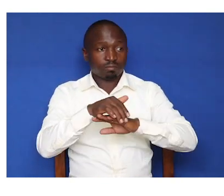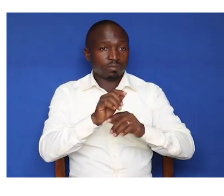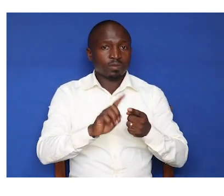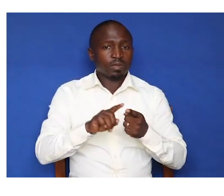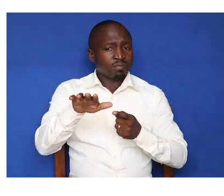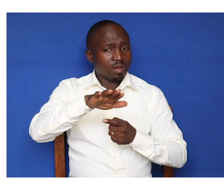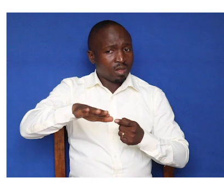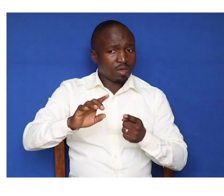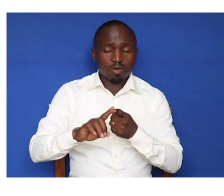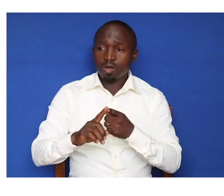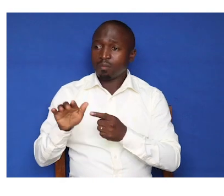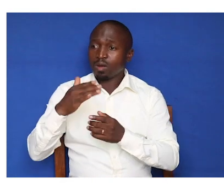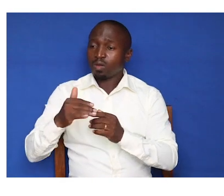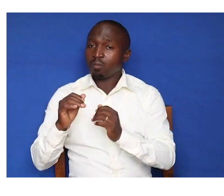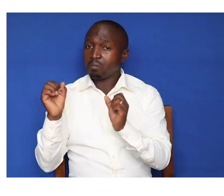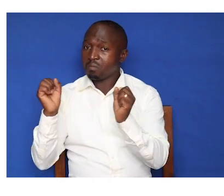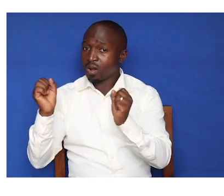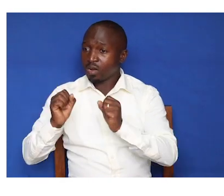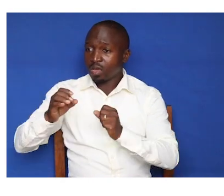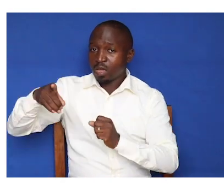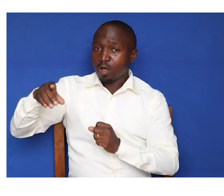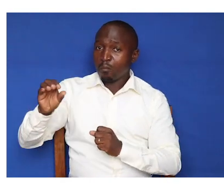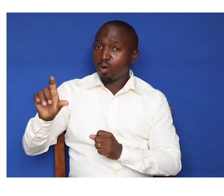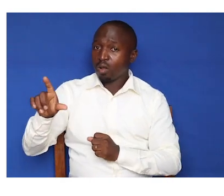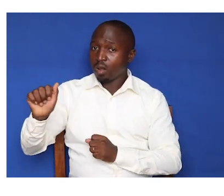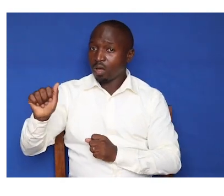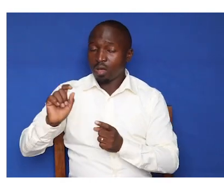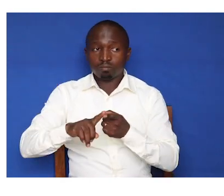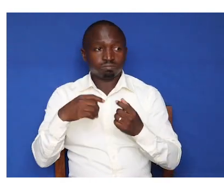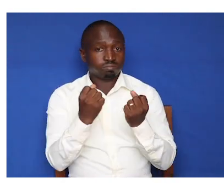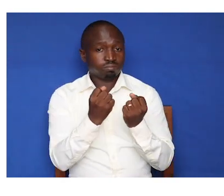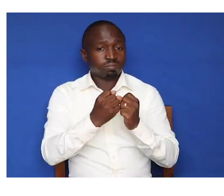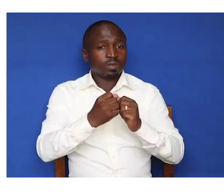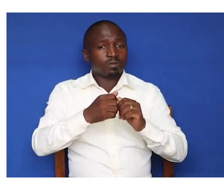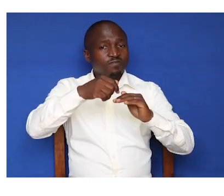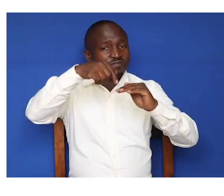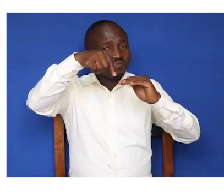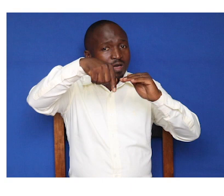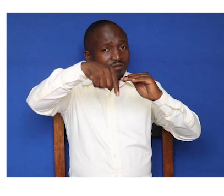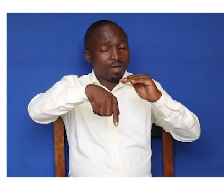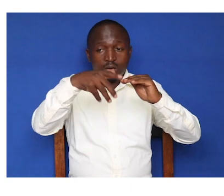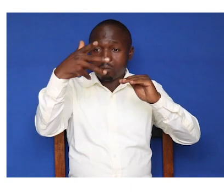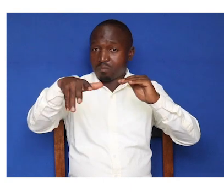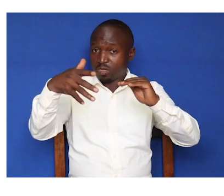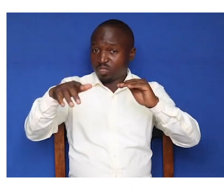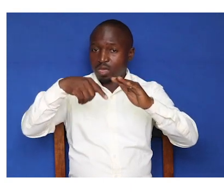currents develop and of which move towards the equator at great depths in the oceans.